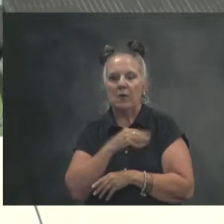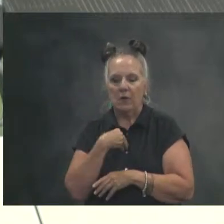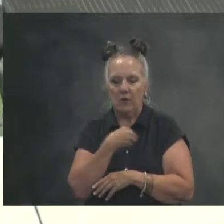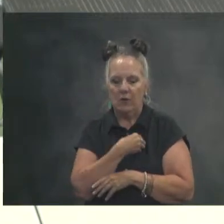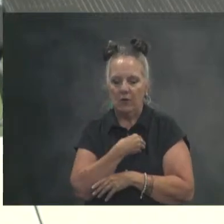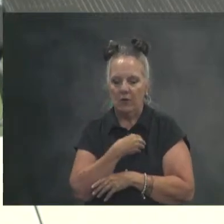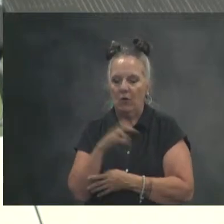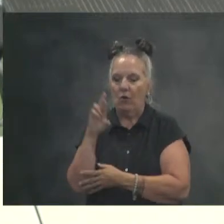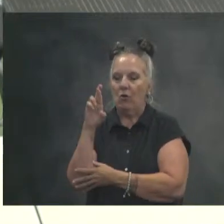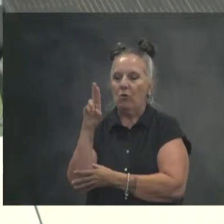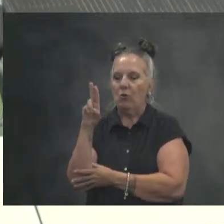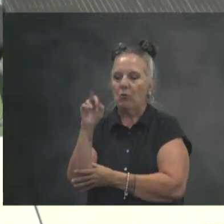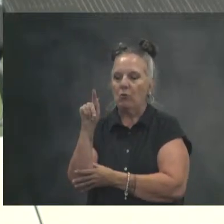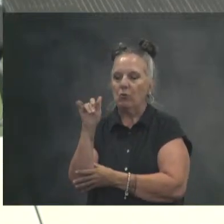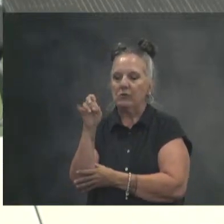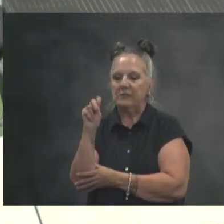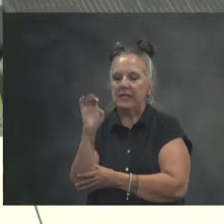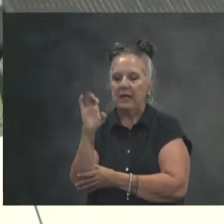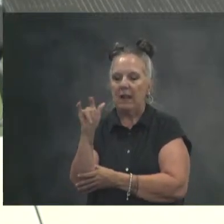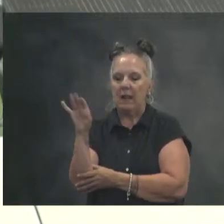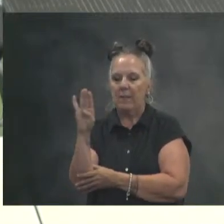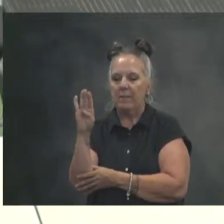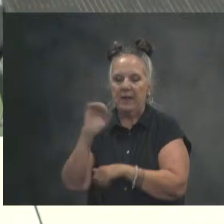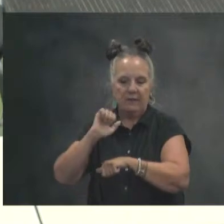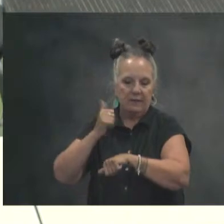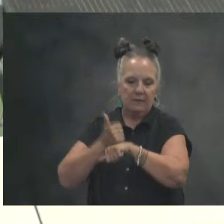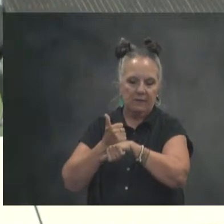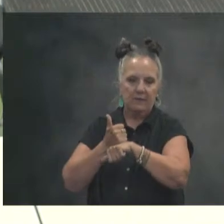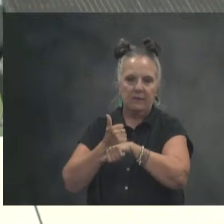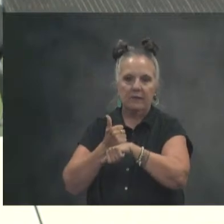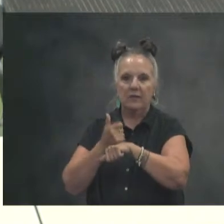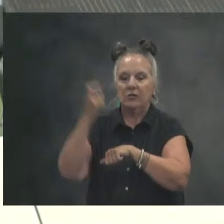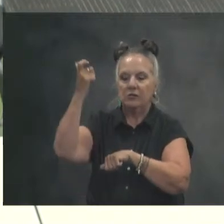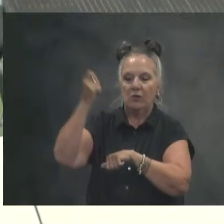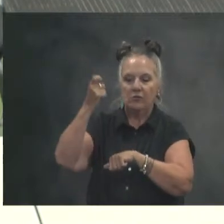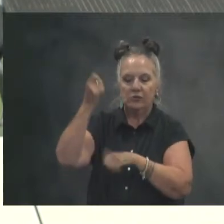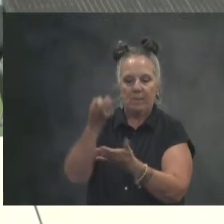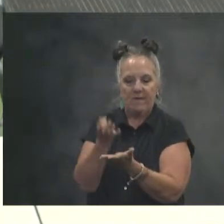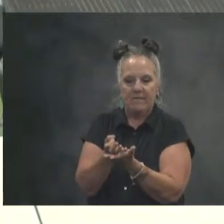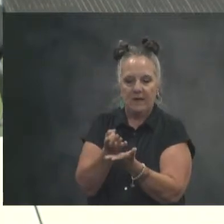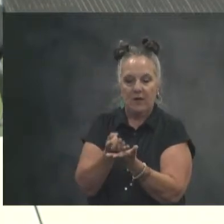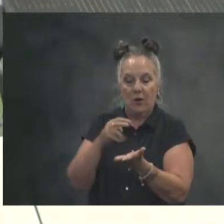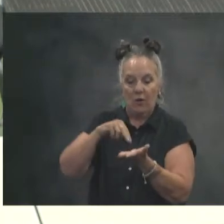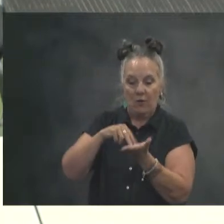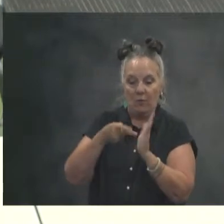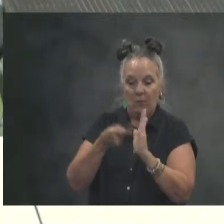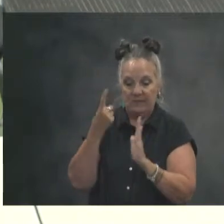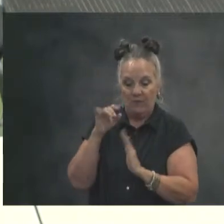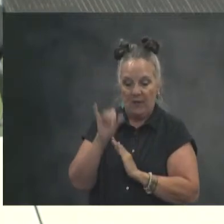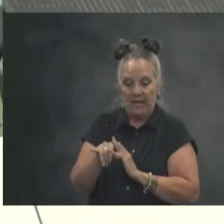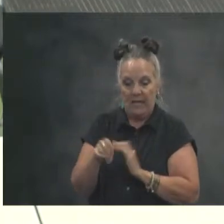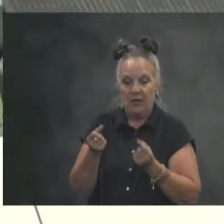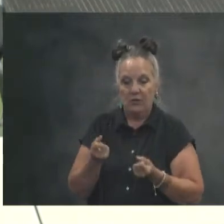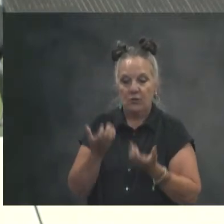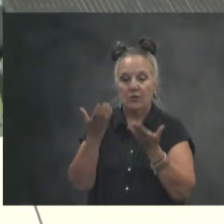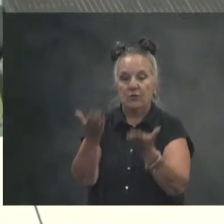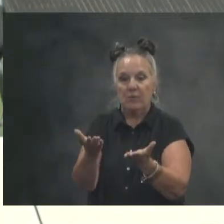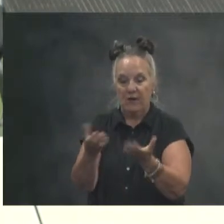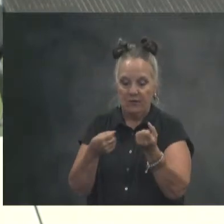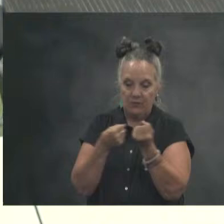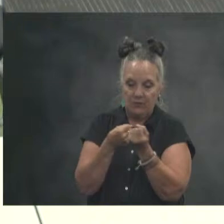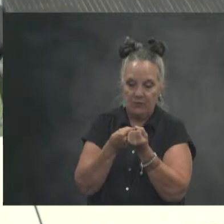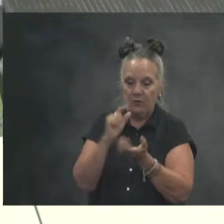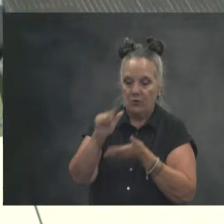Club has established an endowment known as the Wilson Roritan Club Scholarship Fund. The purpose of the fund is to provide financial support